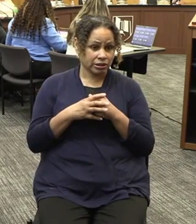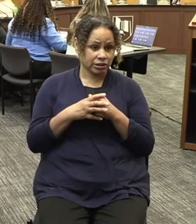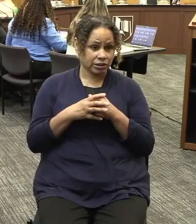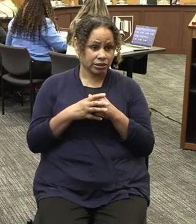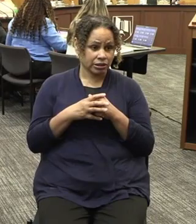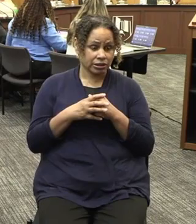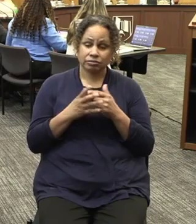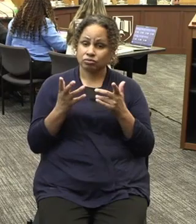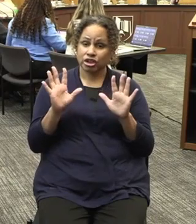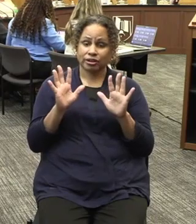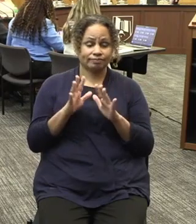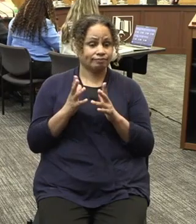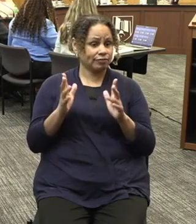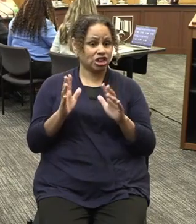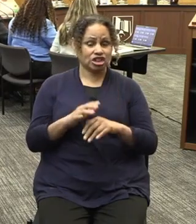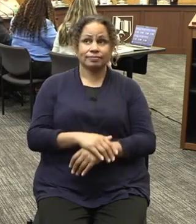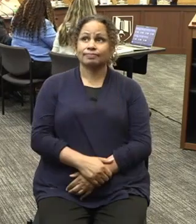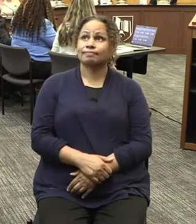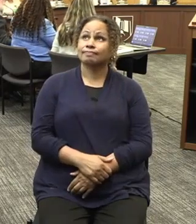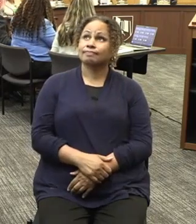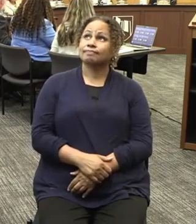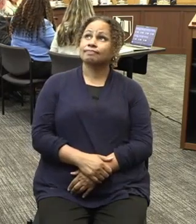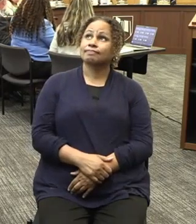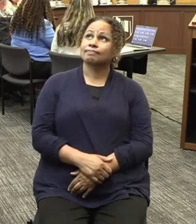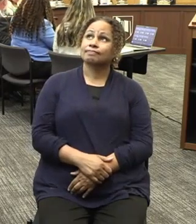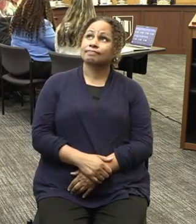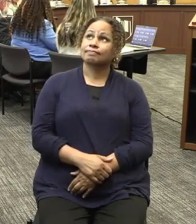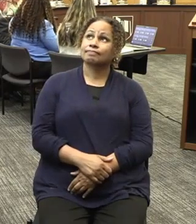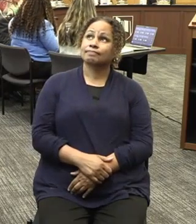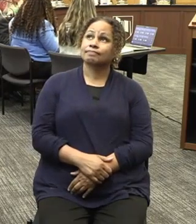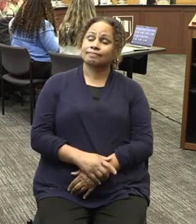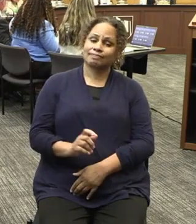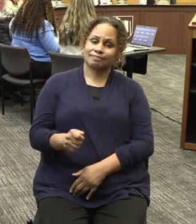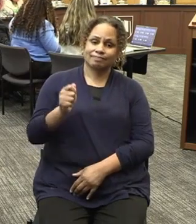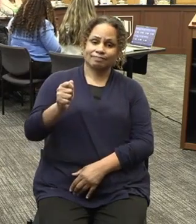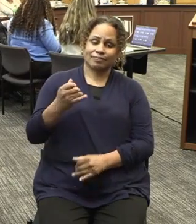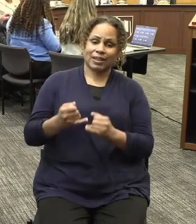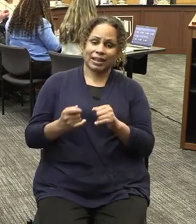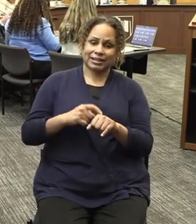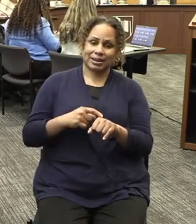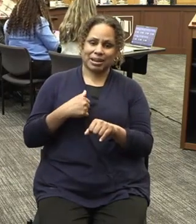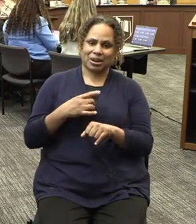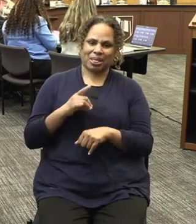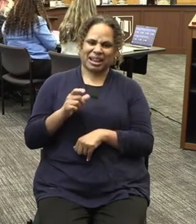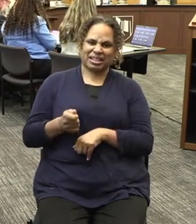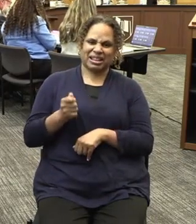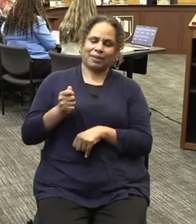We're done. We're adjourned. I banged the gavel one last time, but you know, I don't like the gavel, so.